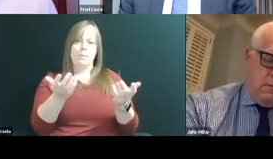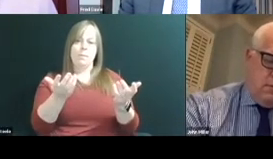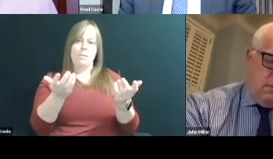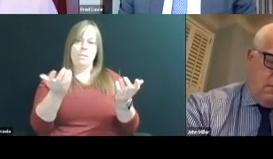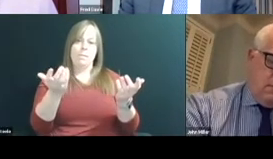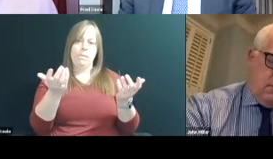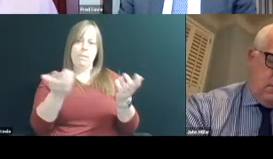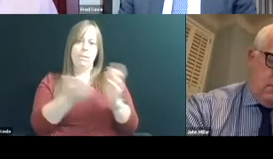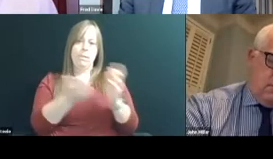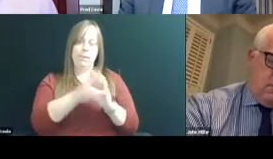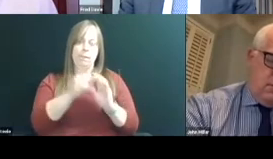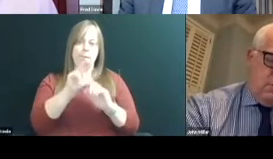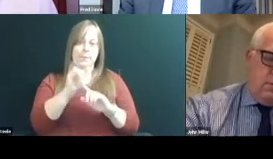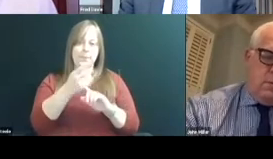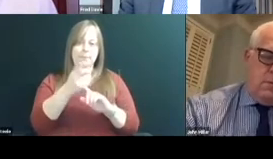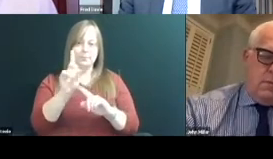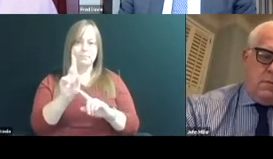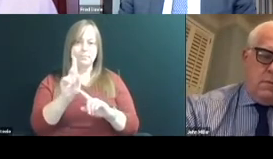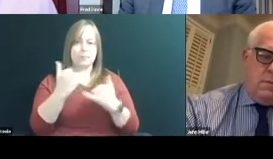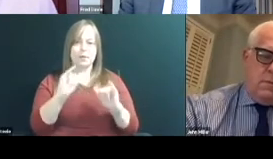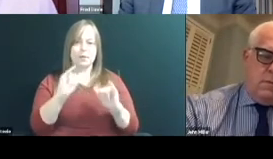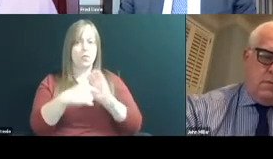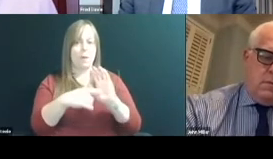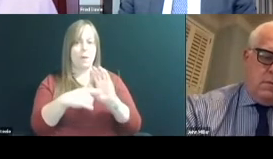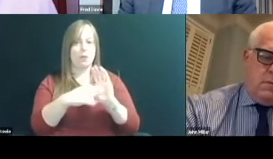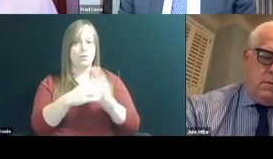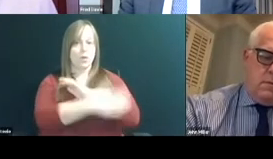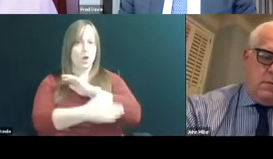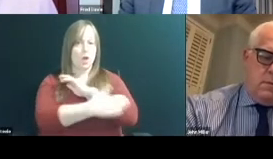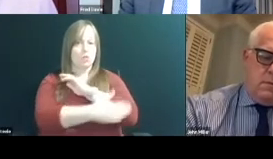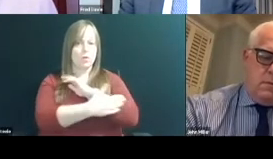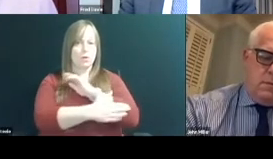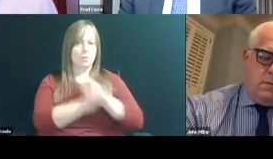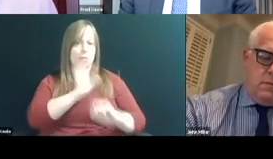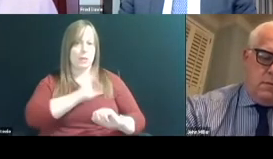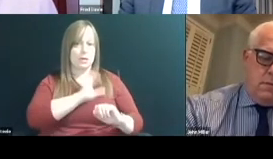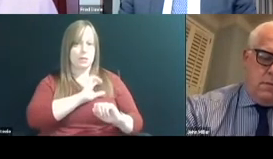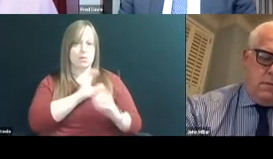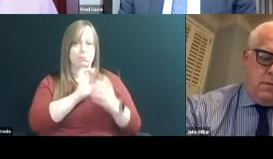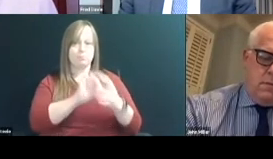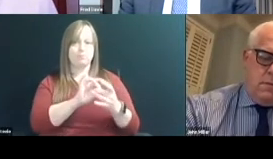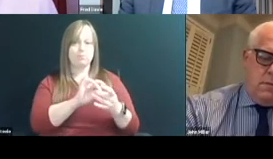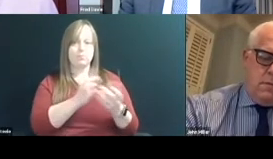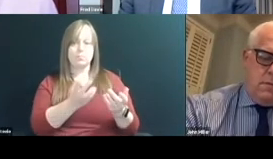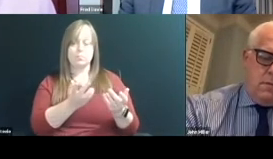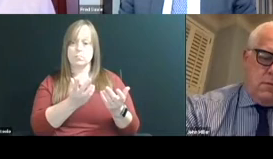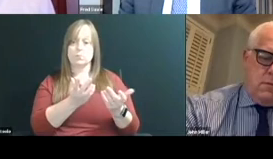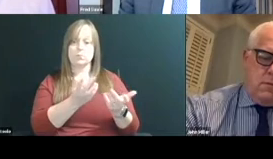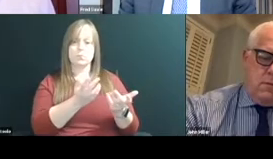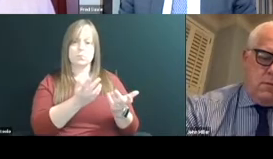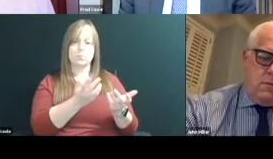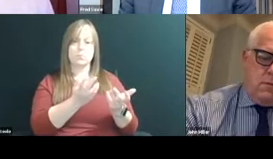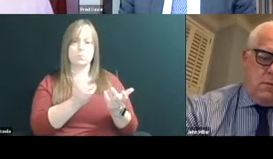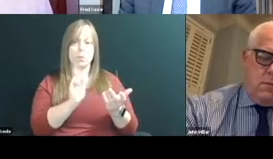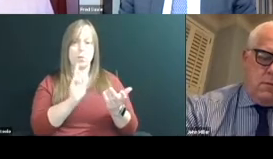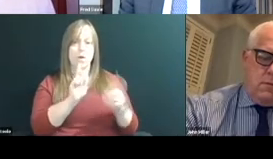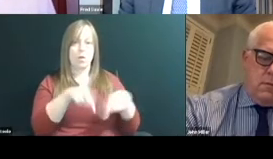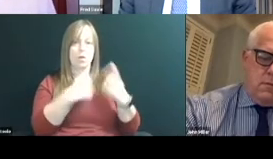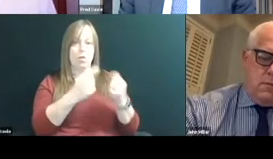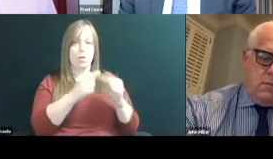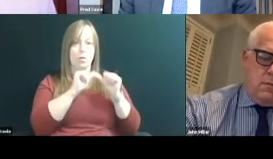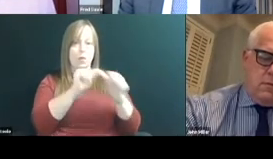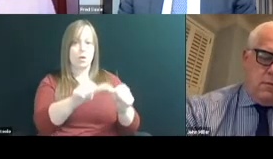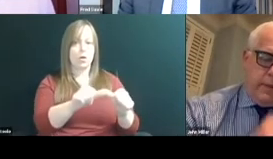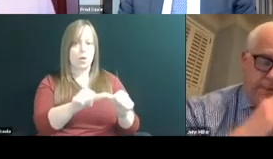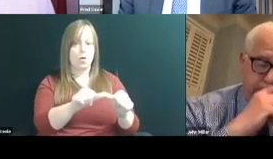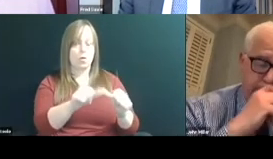that NYPD is still the model for the country as far as policing is concerned. So where we've got a long way to go as